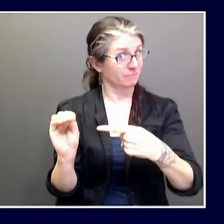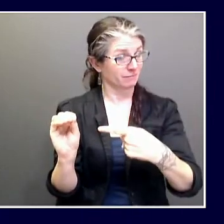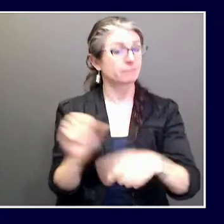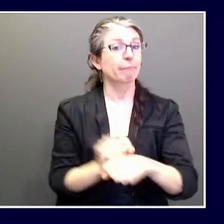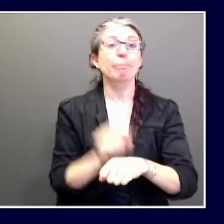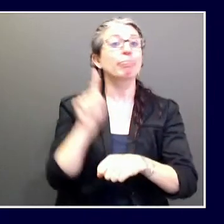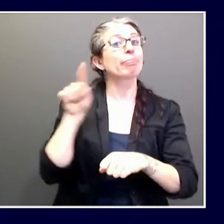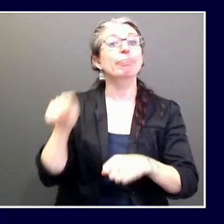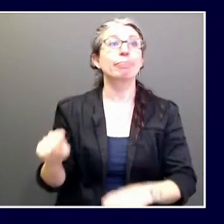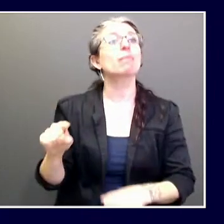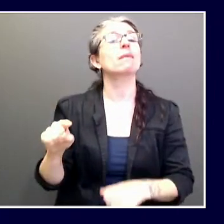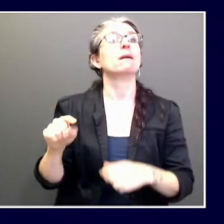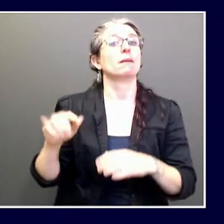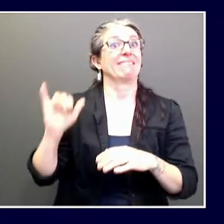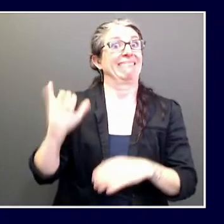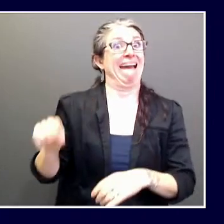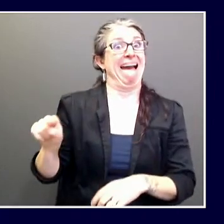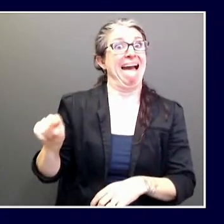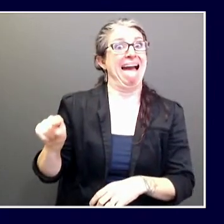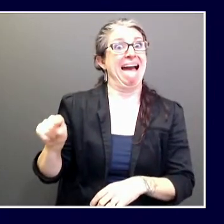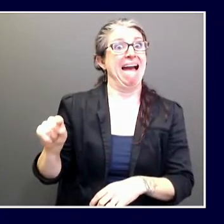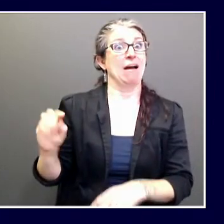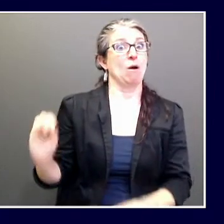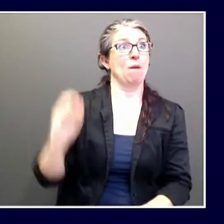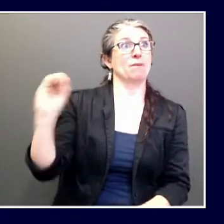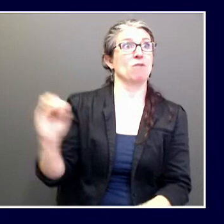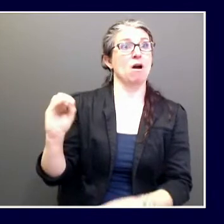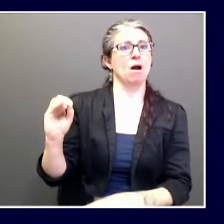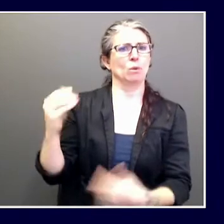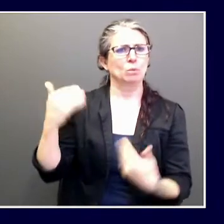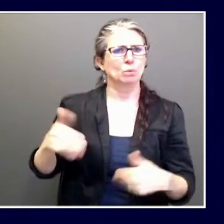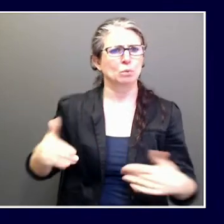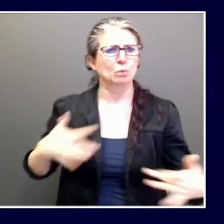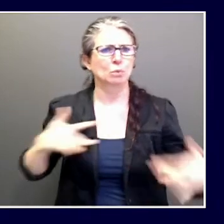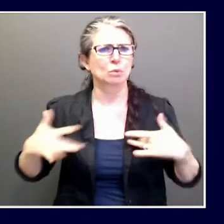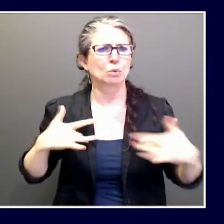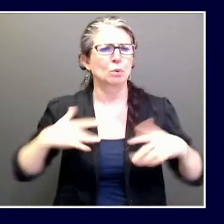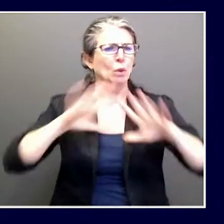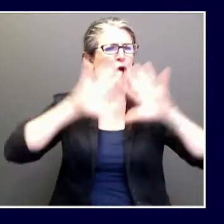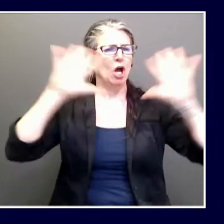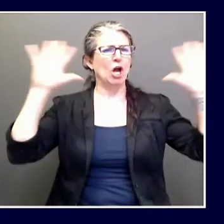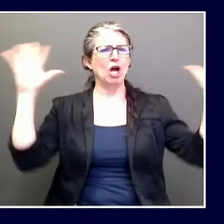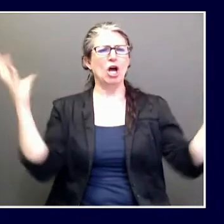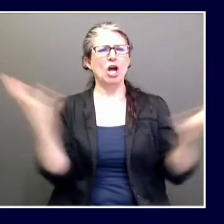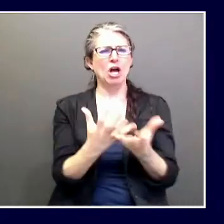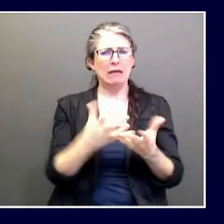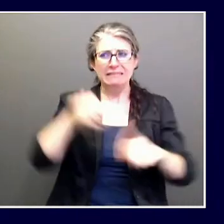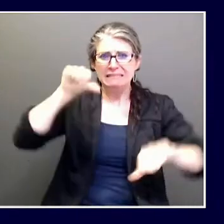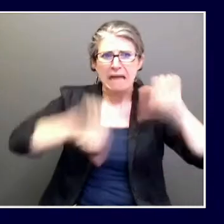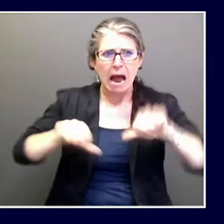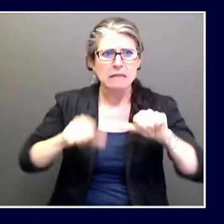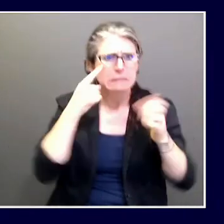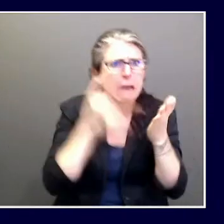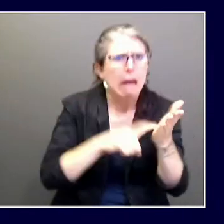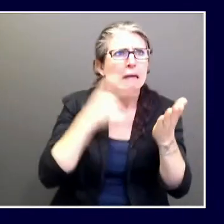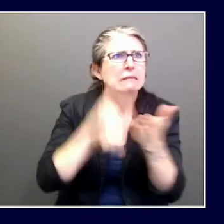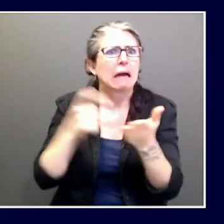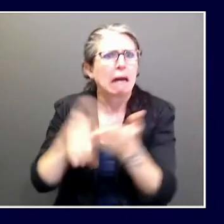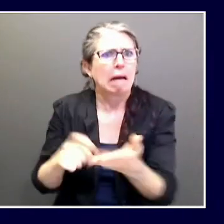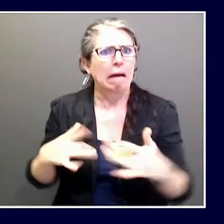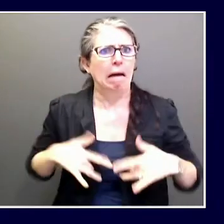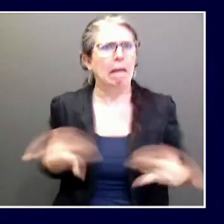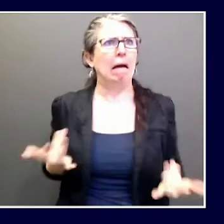of concern from scientists around the world because of the large constellation of mutations that this particular